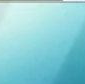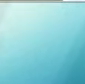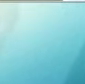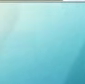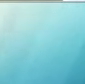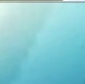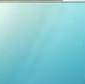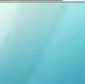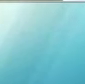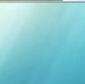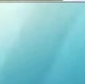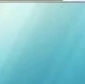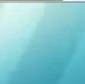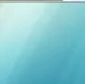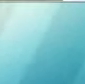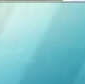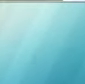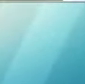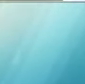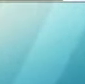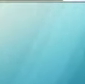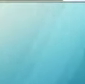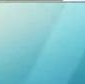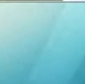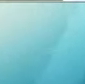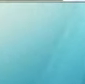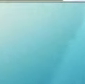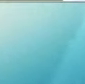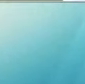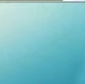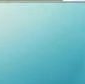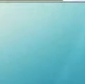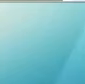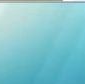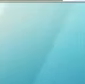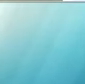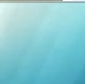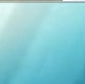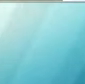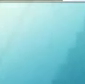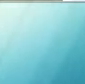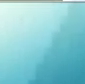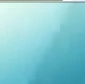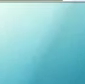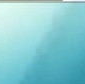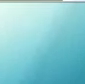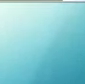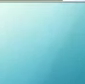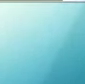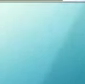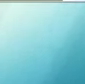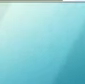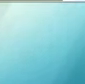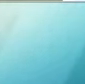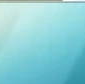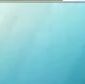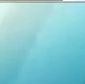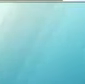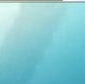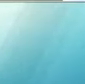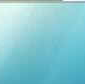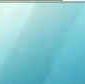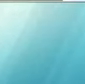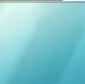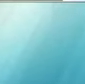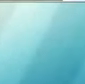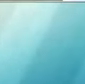of several measures to ensure that the public remains healthy and free from COVID-19. So we sincerely thank you